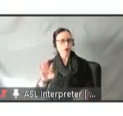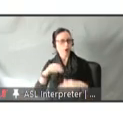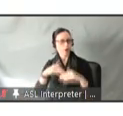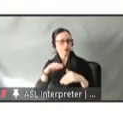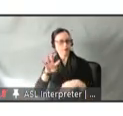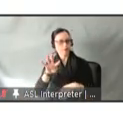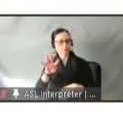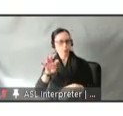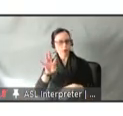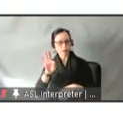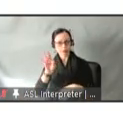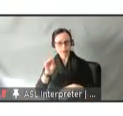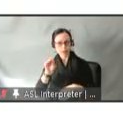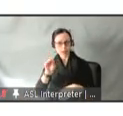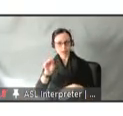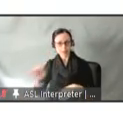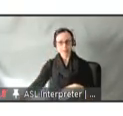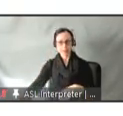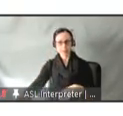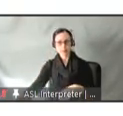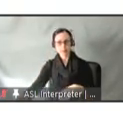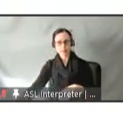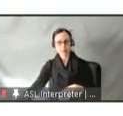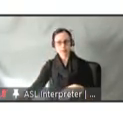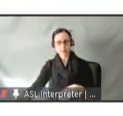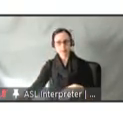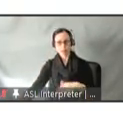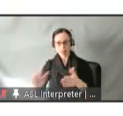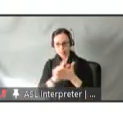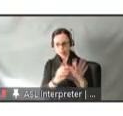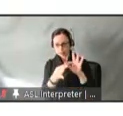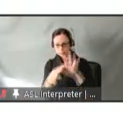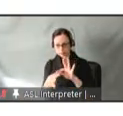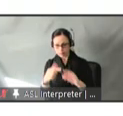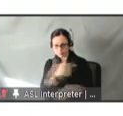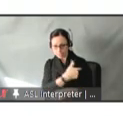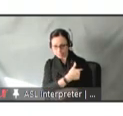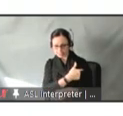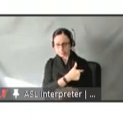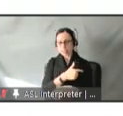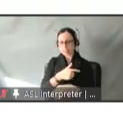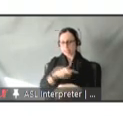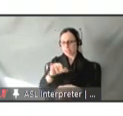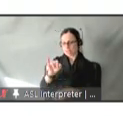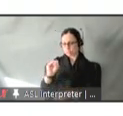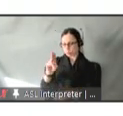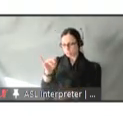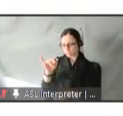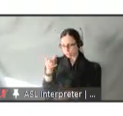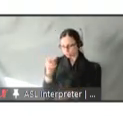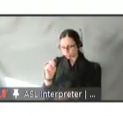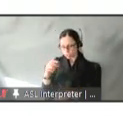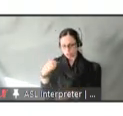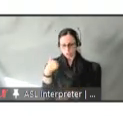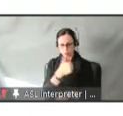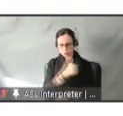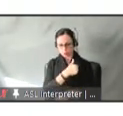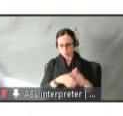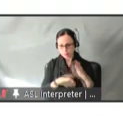490-something legislative proposals last year relating to vaccines and immunization. So we've created a legislative